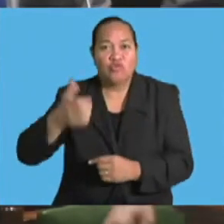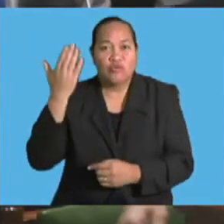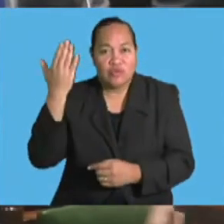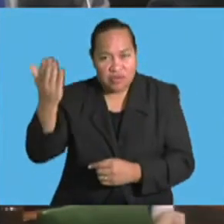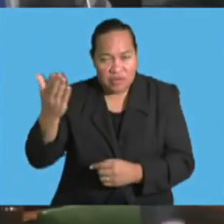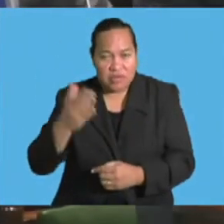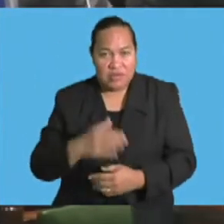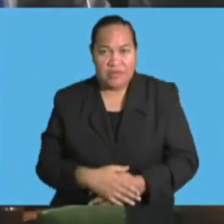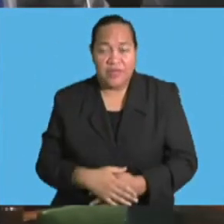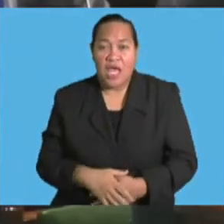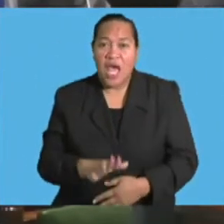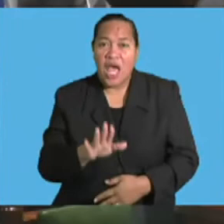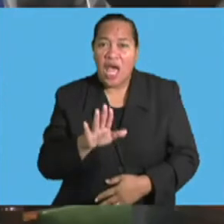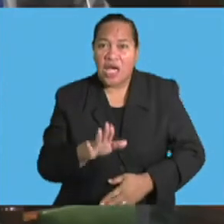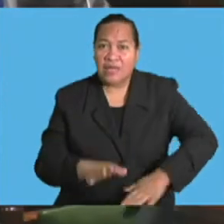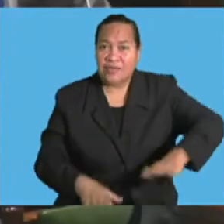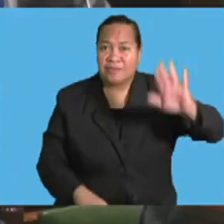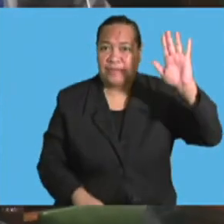Point of order, Mr. Speaker. Order.